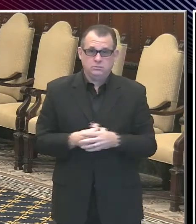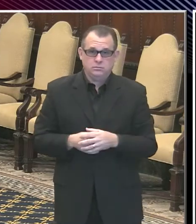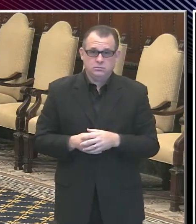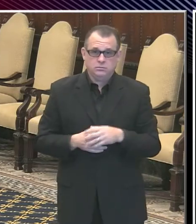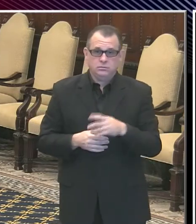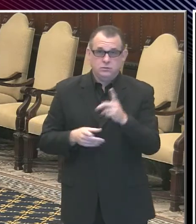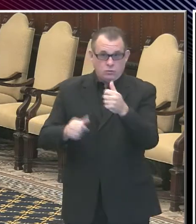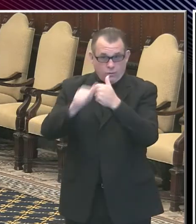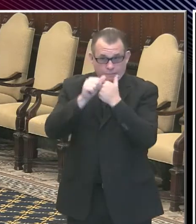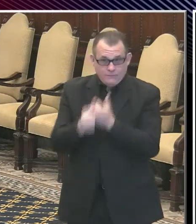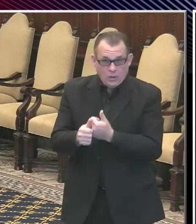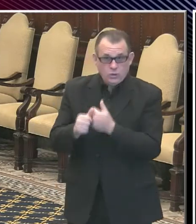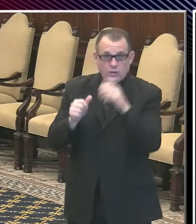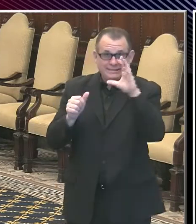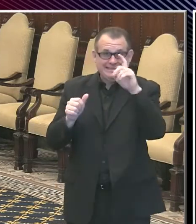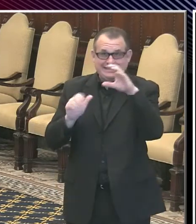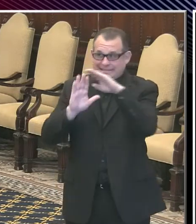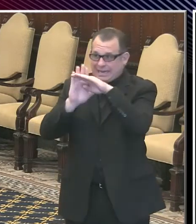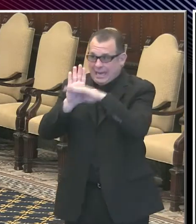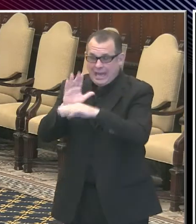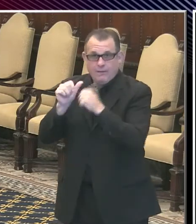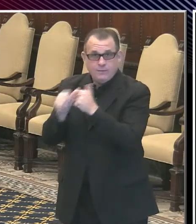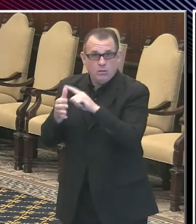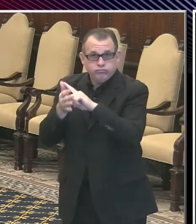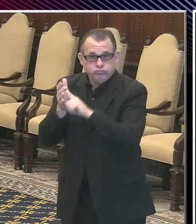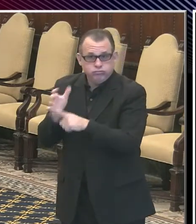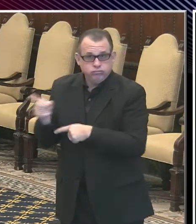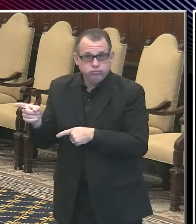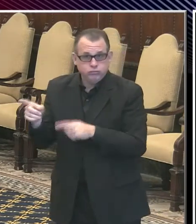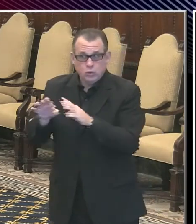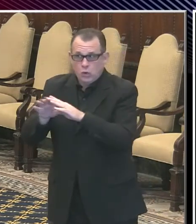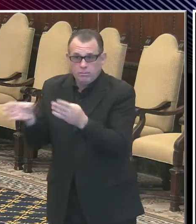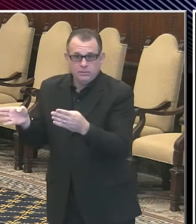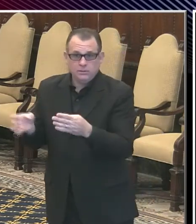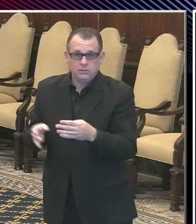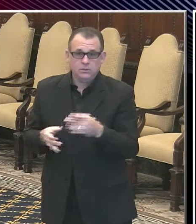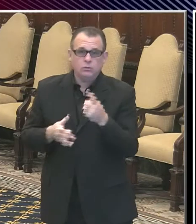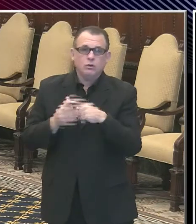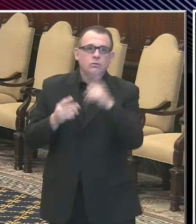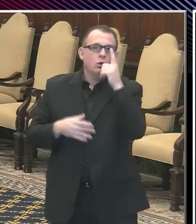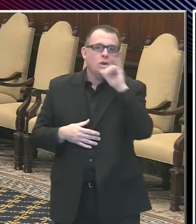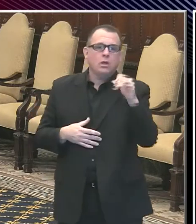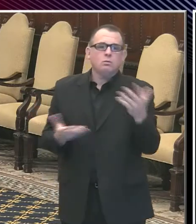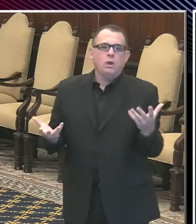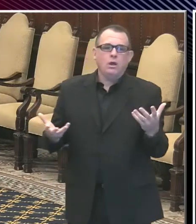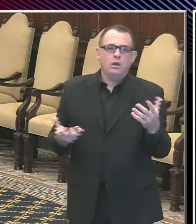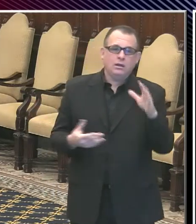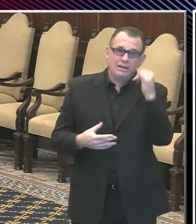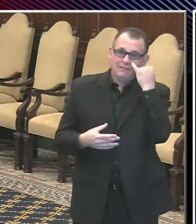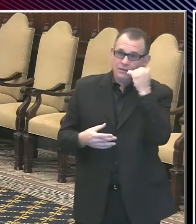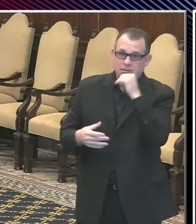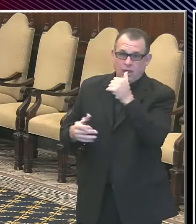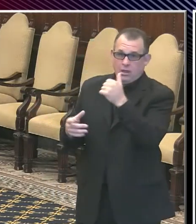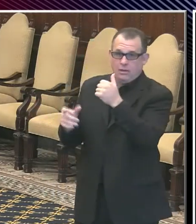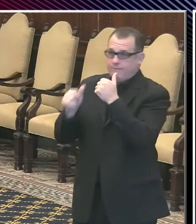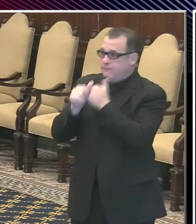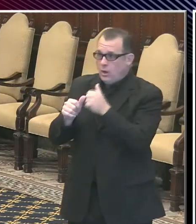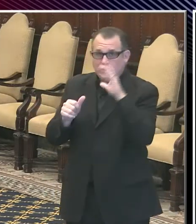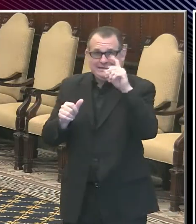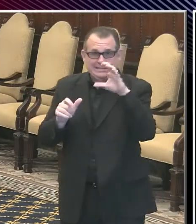CDC guidelines for reopening? And if you can provide an example of what that would be like, and if that's not the case, then why would we not